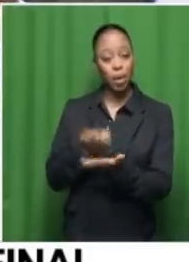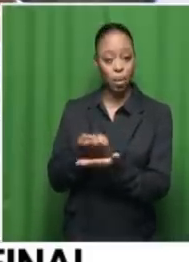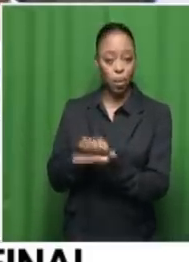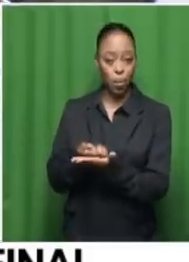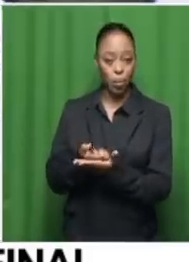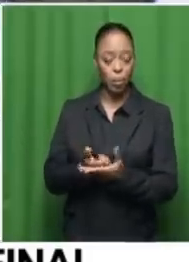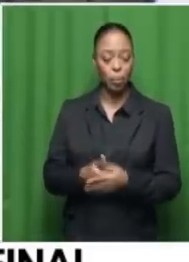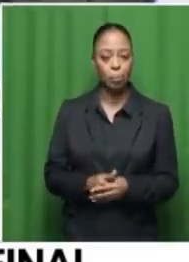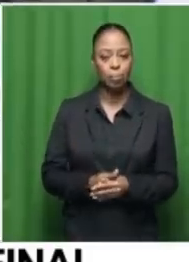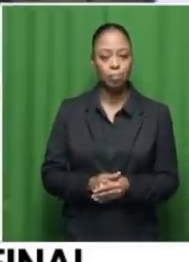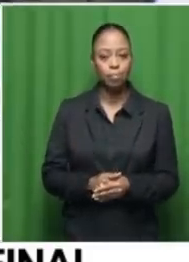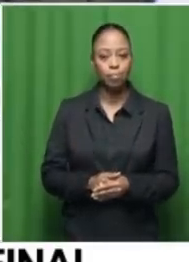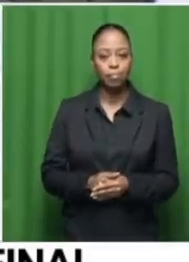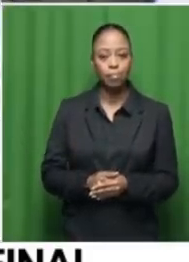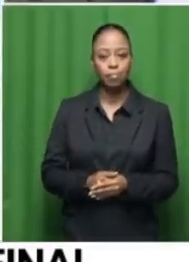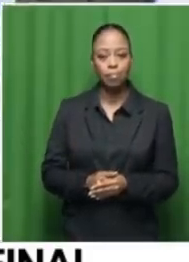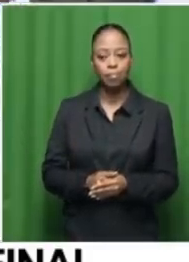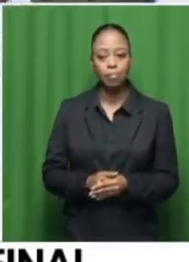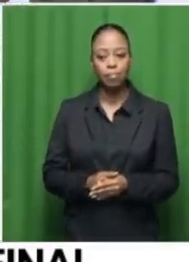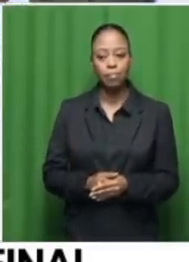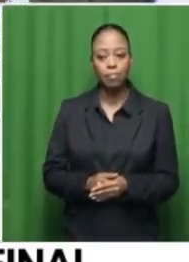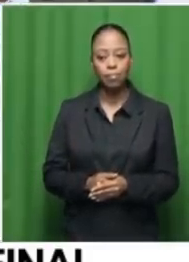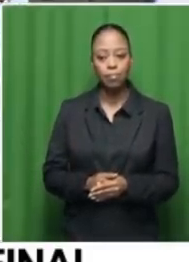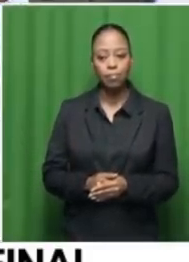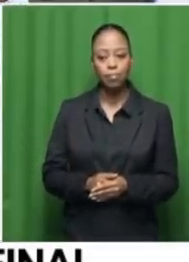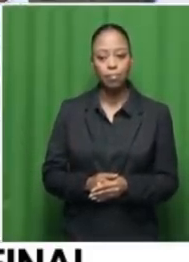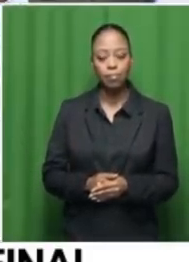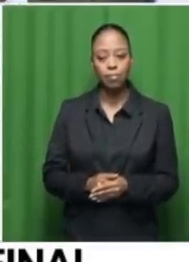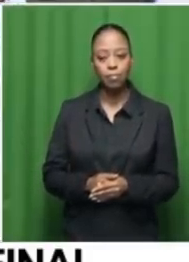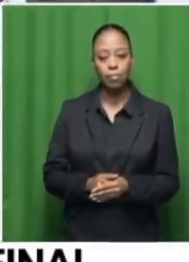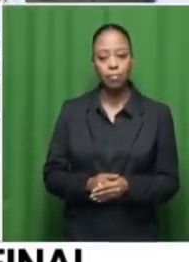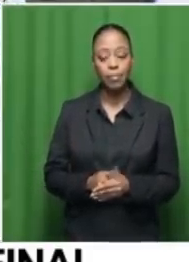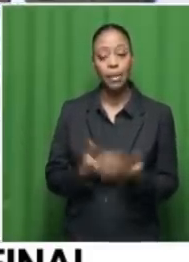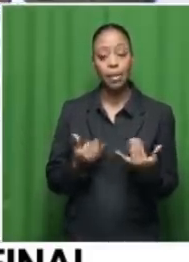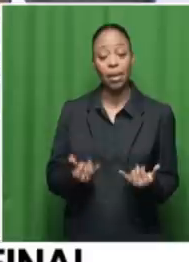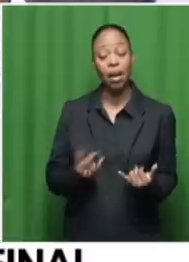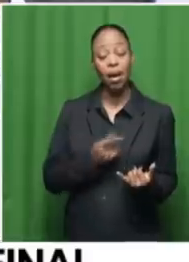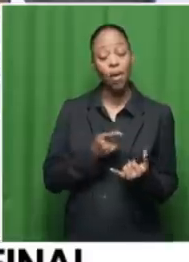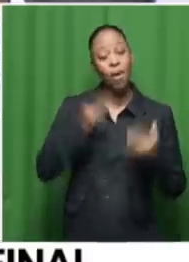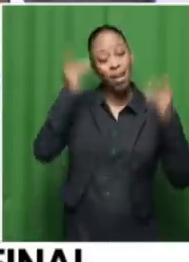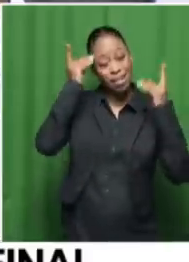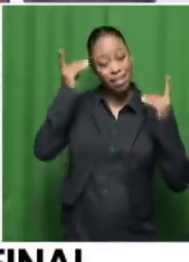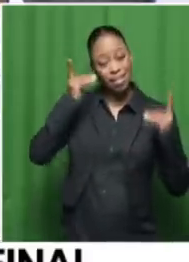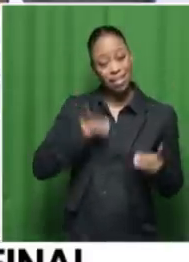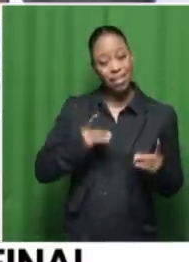economy. So the viewing that judgment